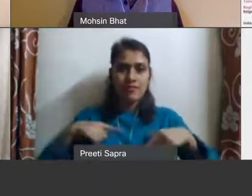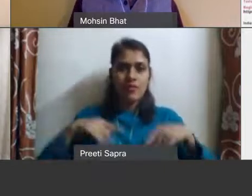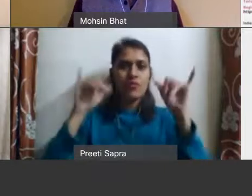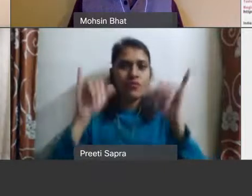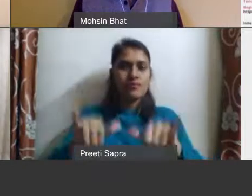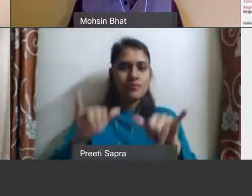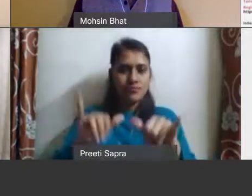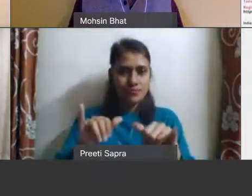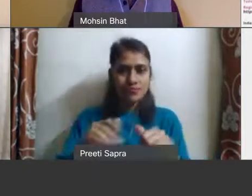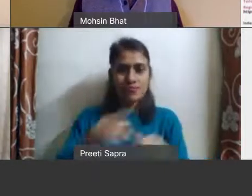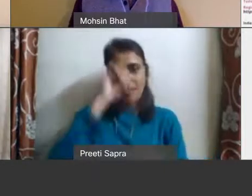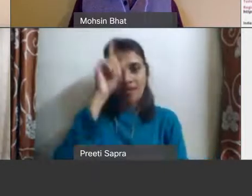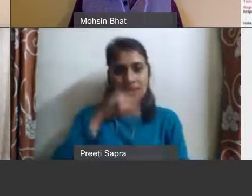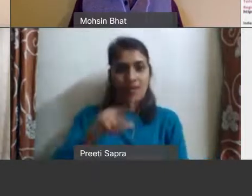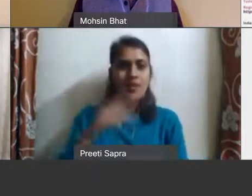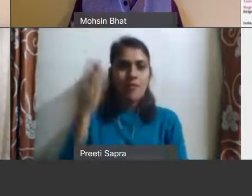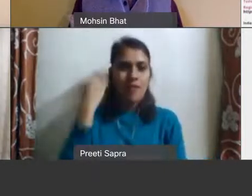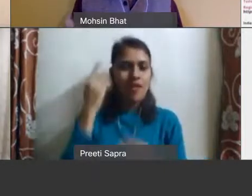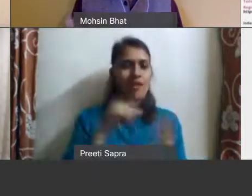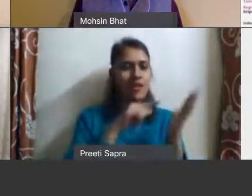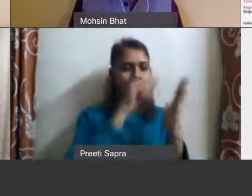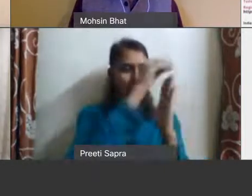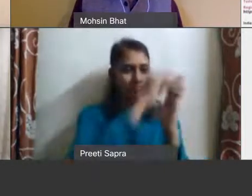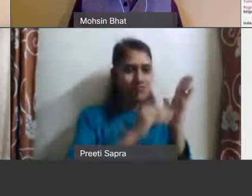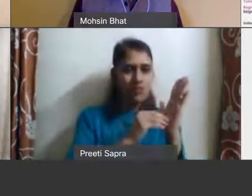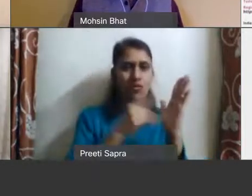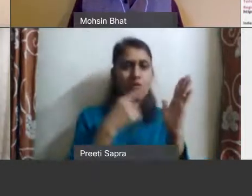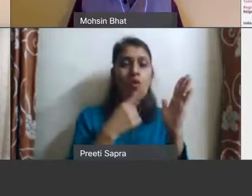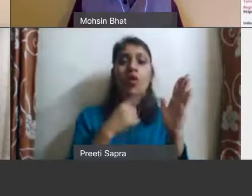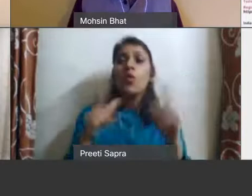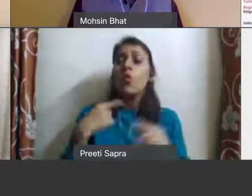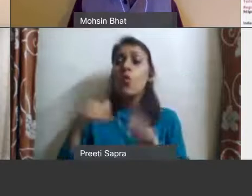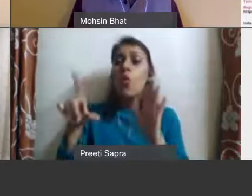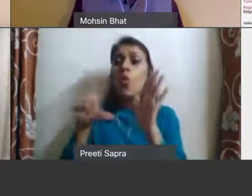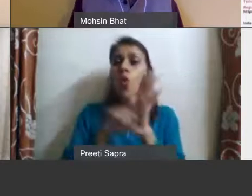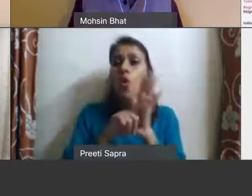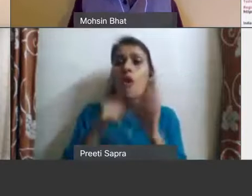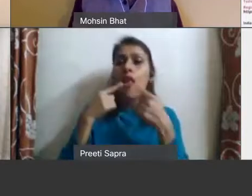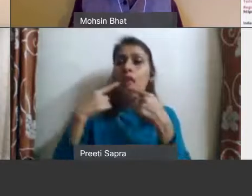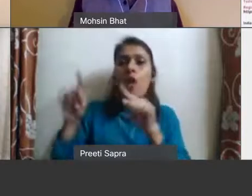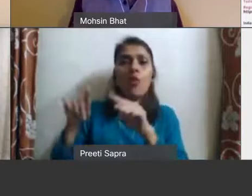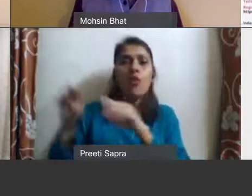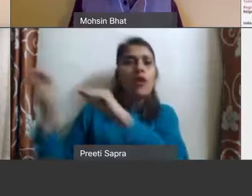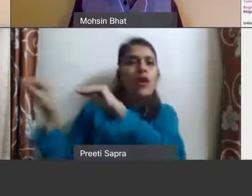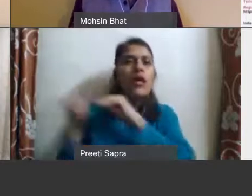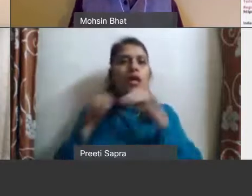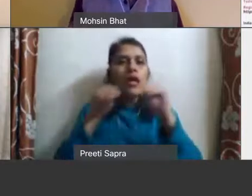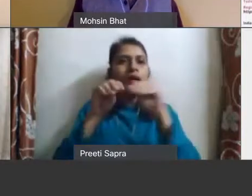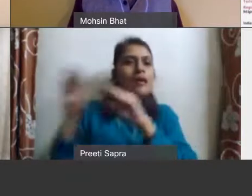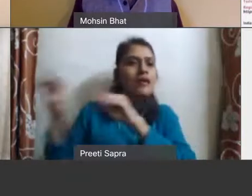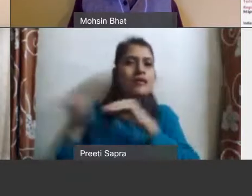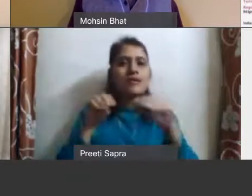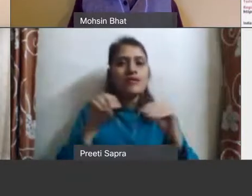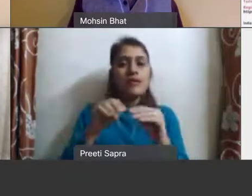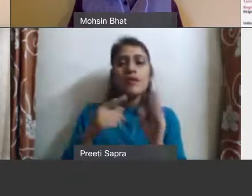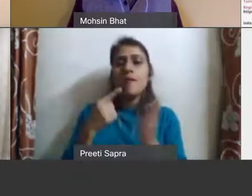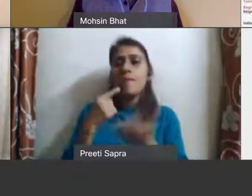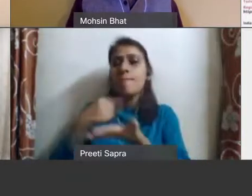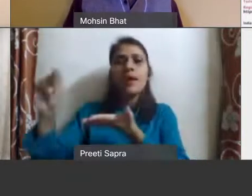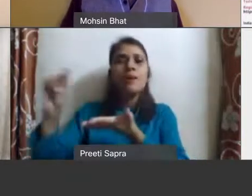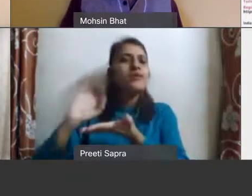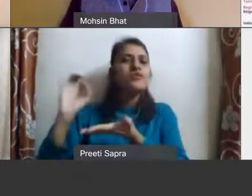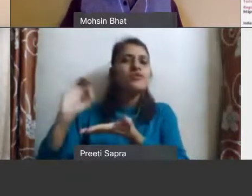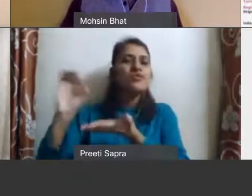2003 Citizenship Amendment introduced the category of the illegal migrant. And in other words, that meant that anybody who is an